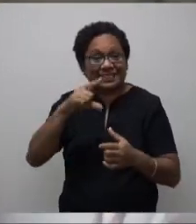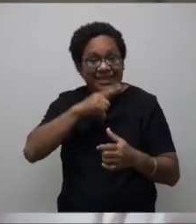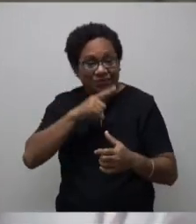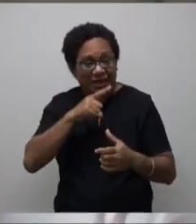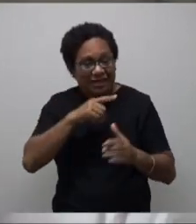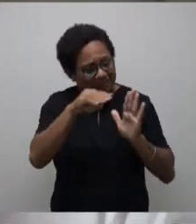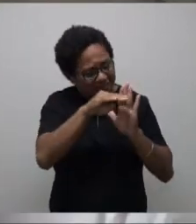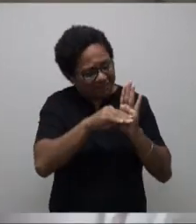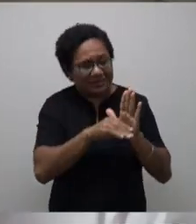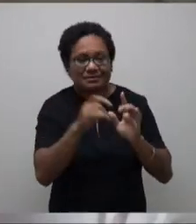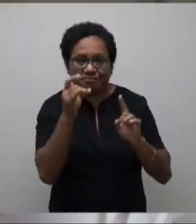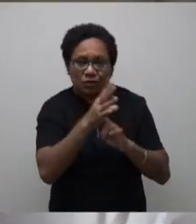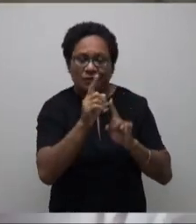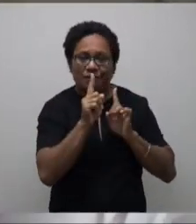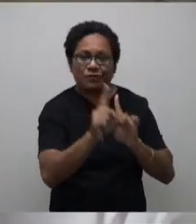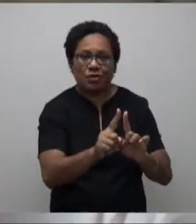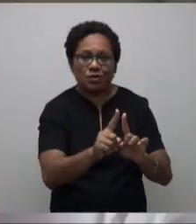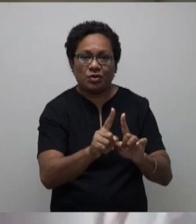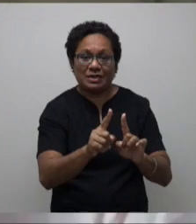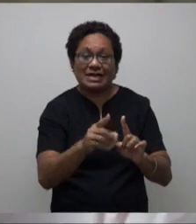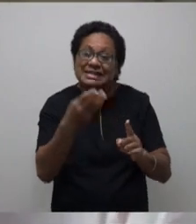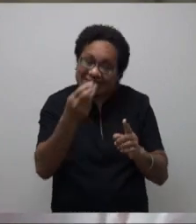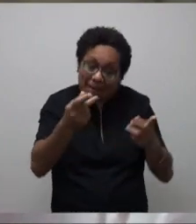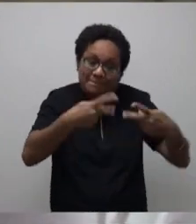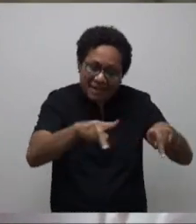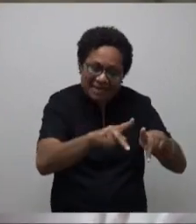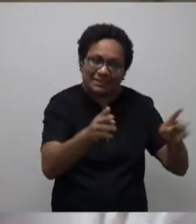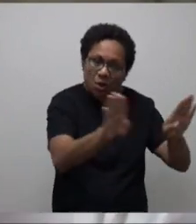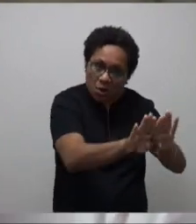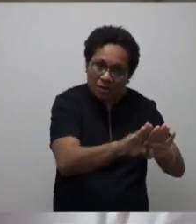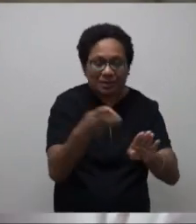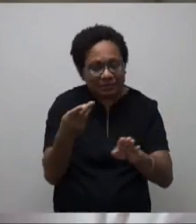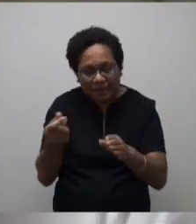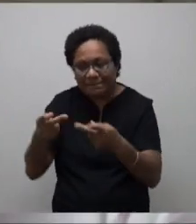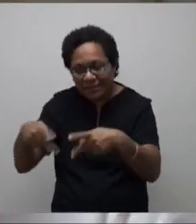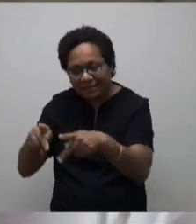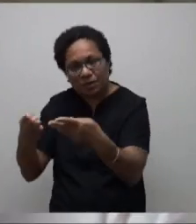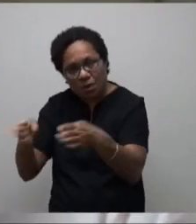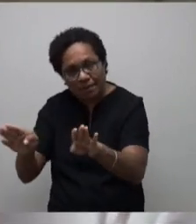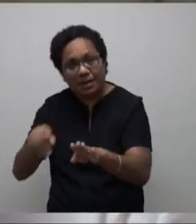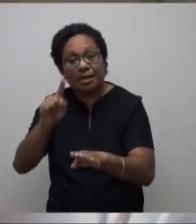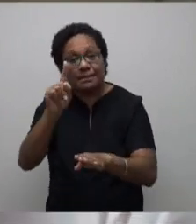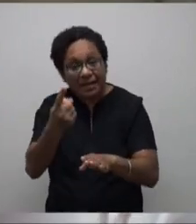lockdowns, everyone in Fiji must adhere to COVID-safe protocols.